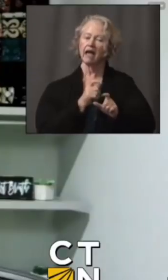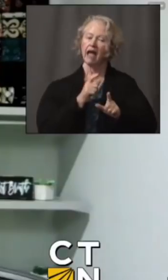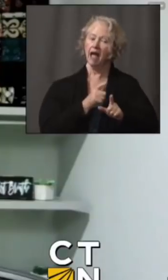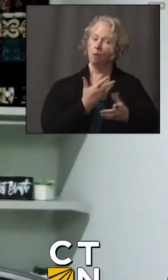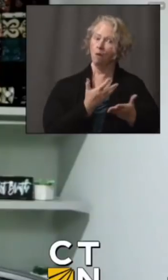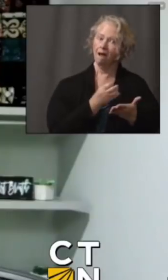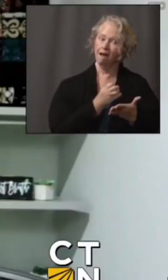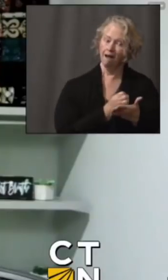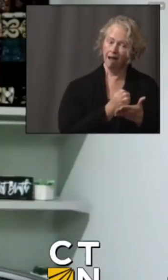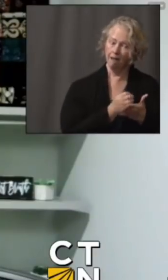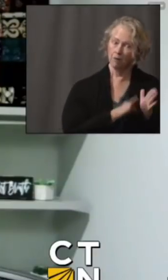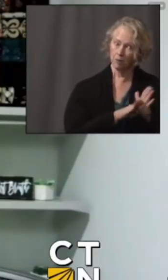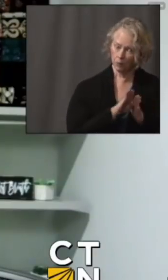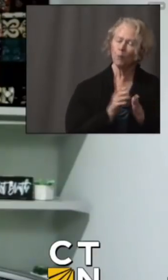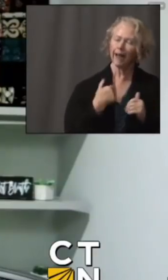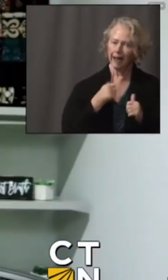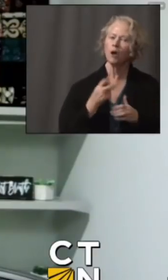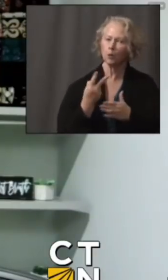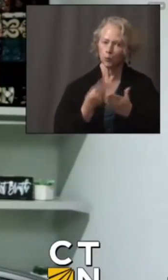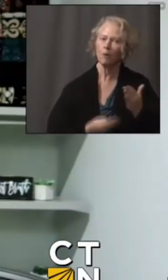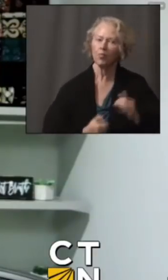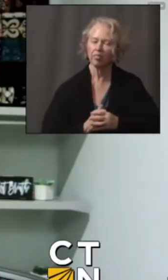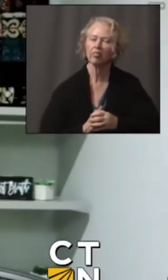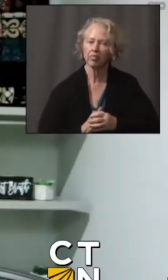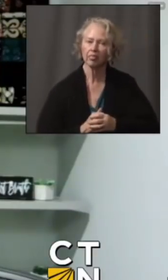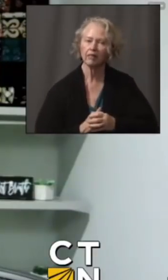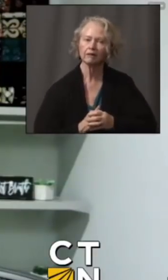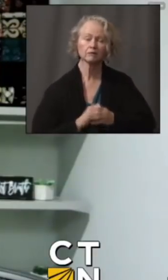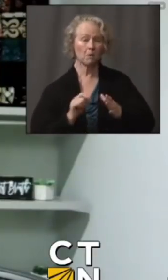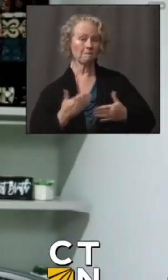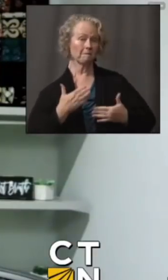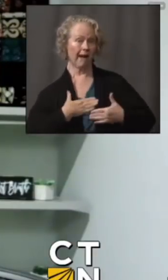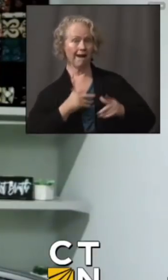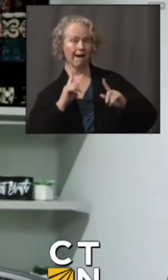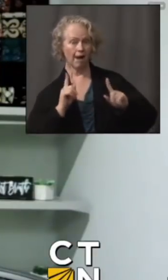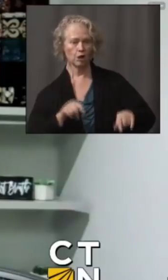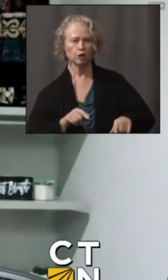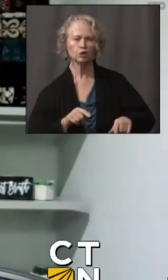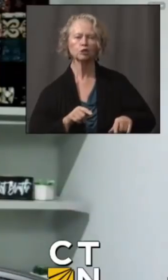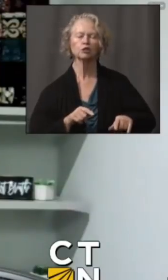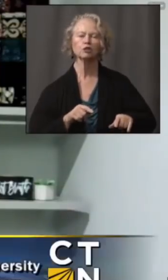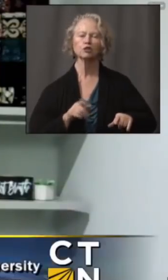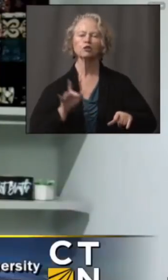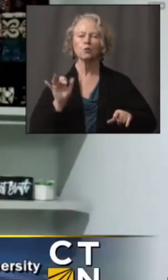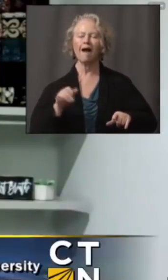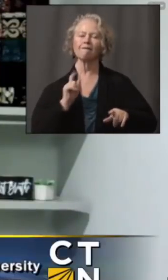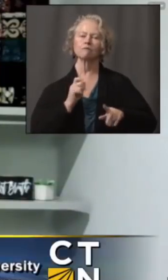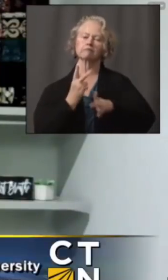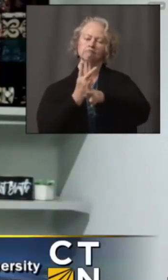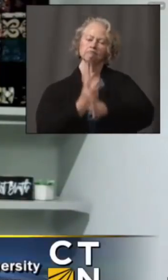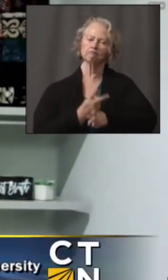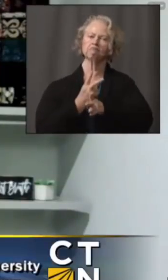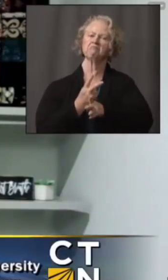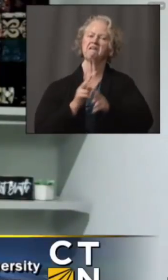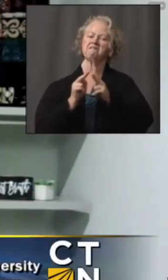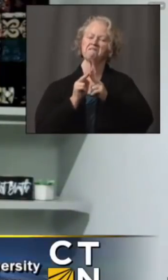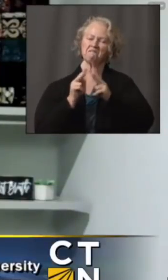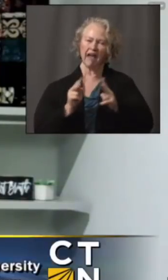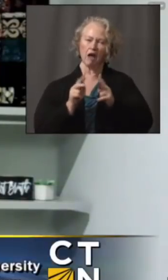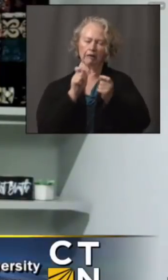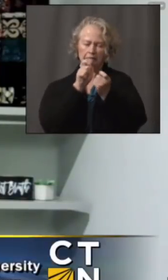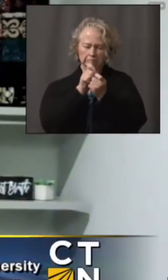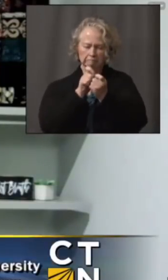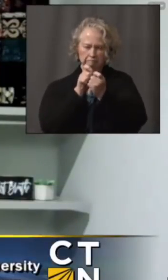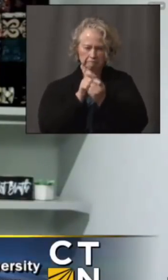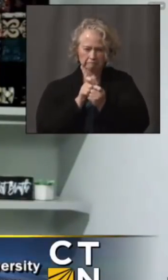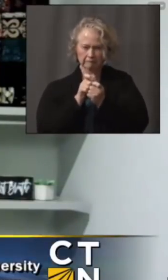have to carry both. So my answer is it's got to be a precise adjustment of the dial up